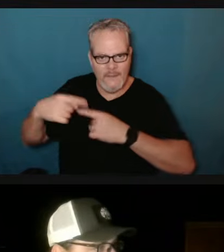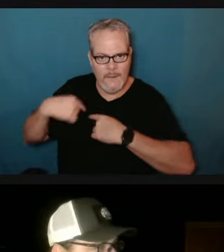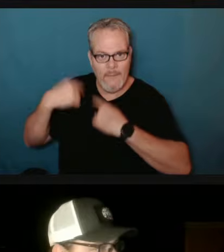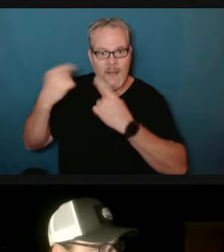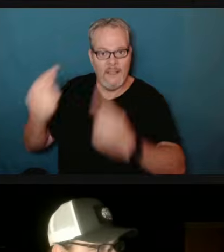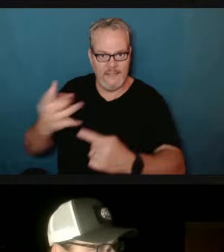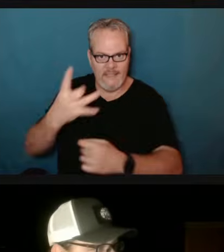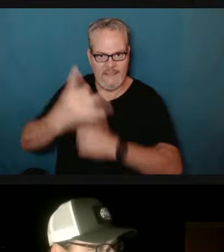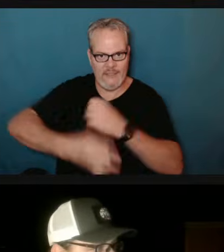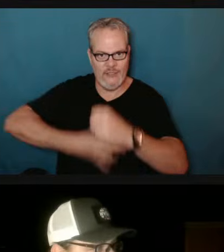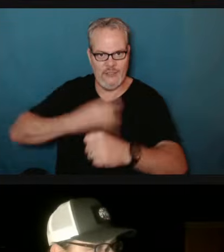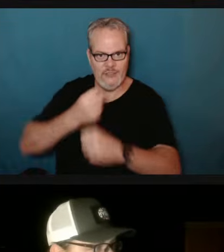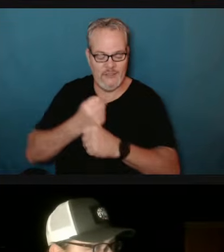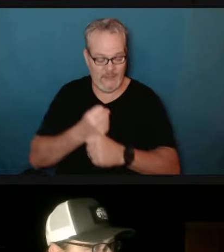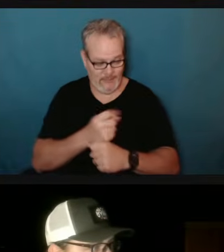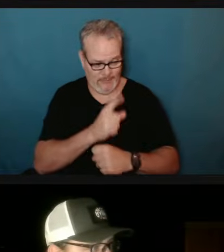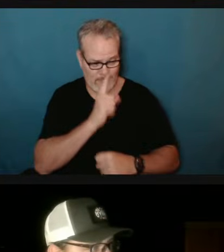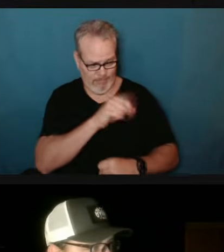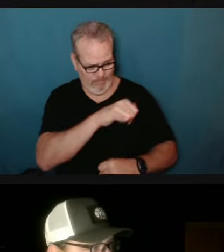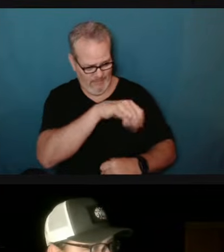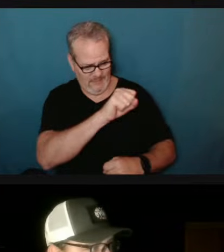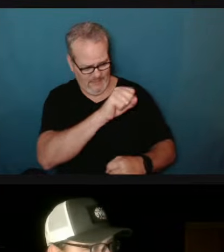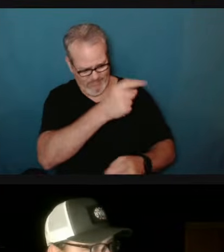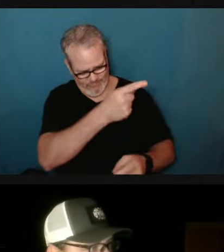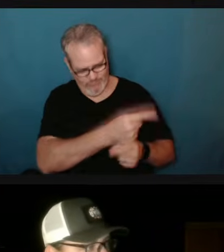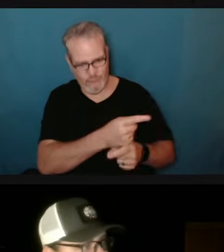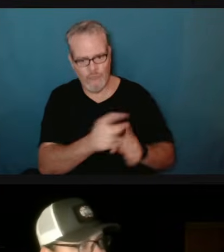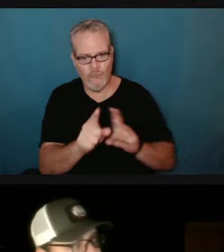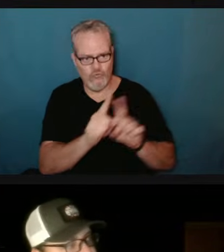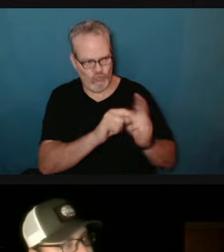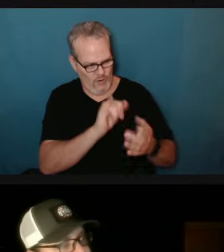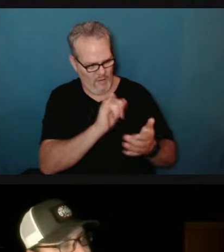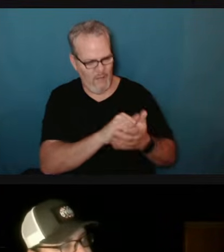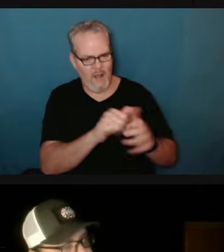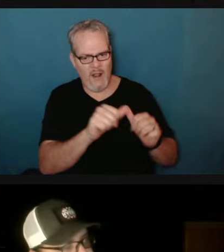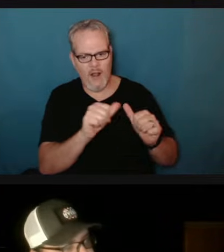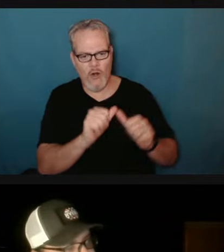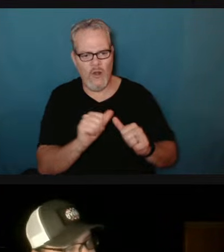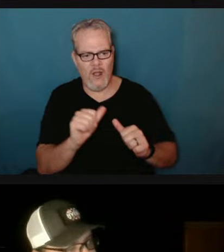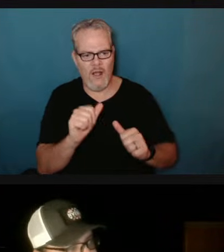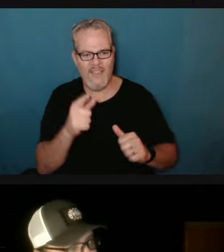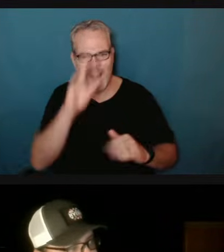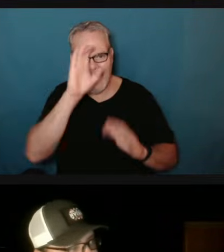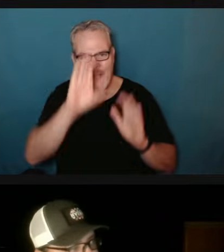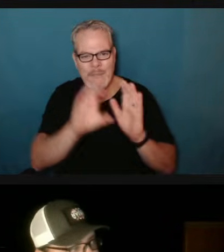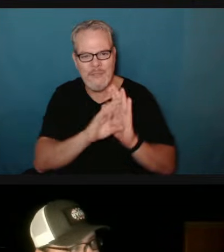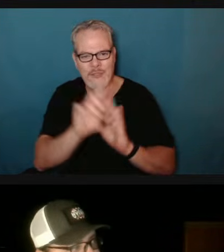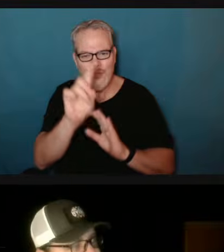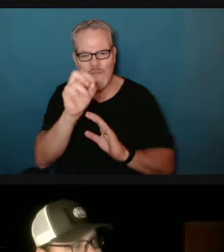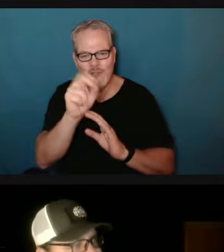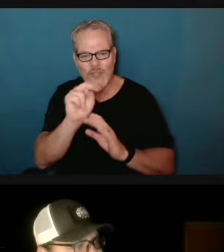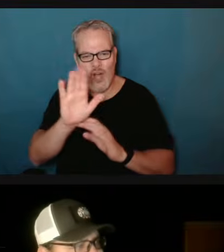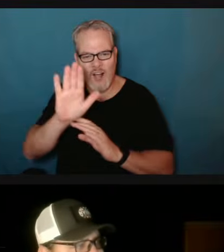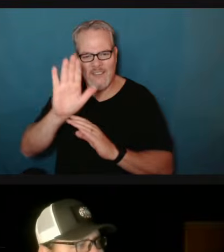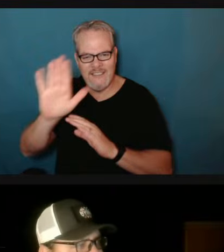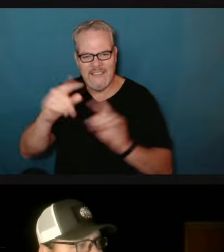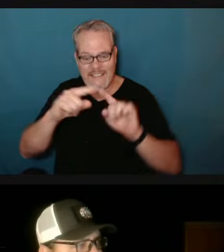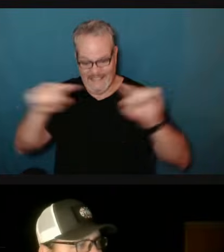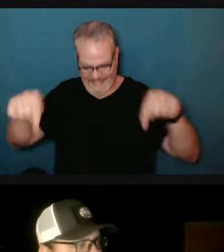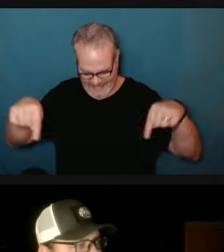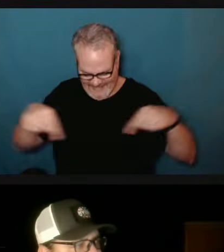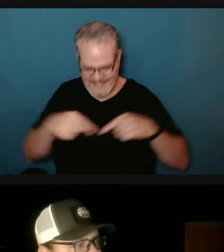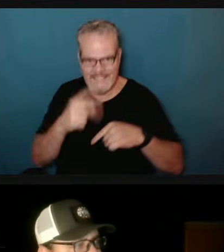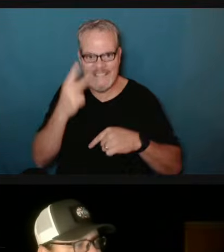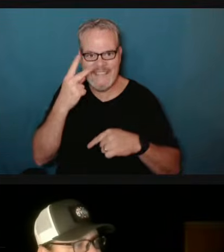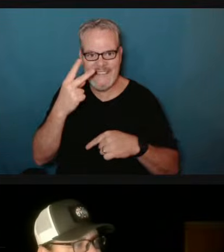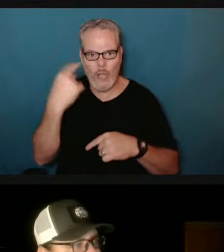Yeah, for sure. So yeah, like a couple other thoughts, really like that image of Don's model that I put on the screen, it looks